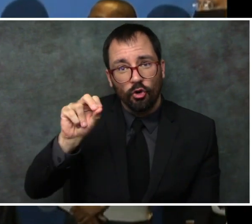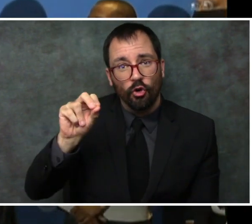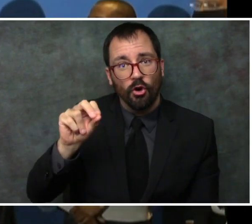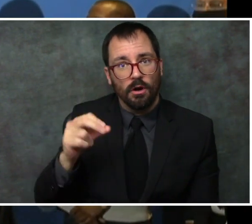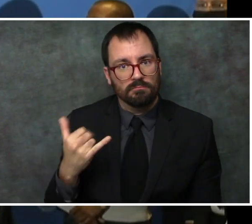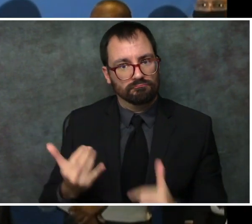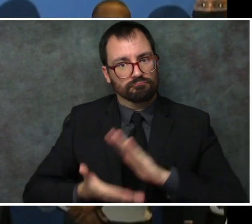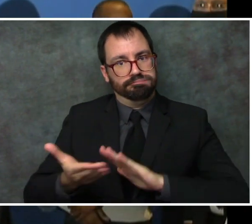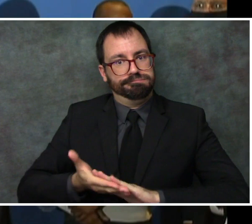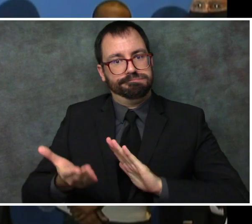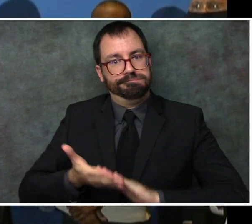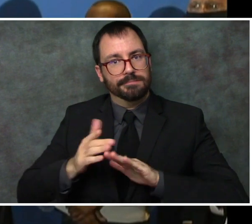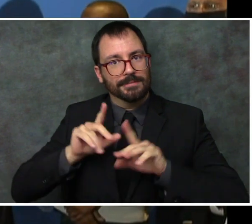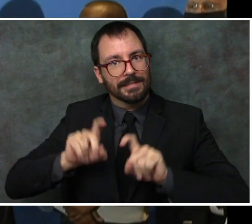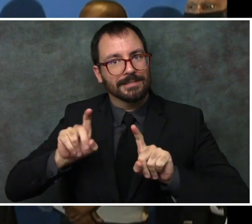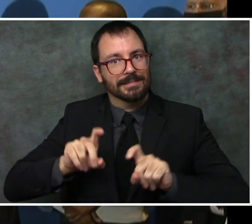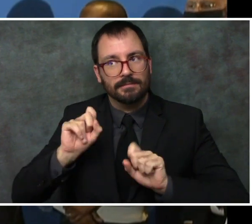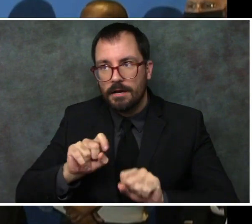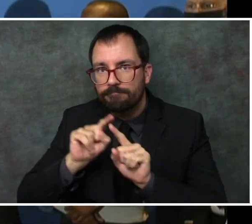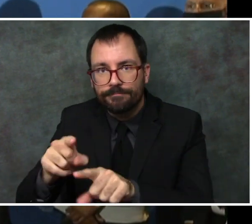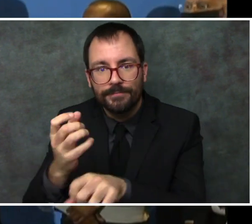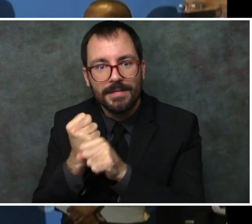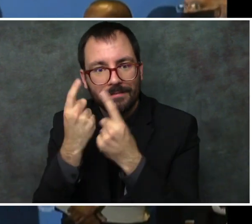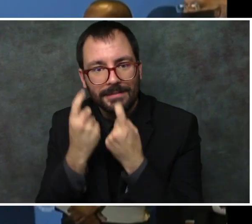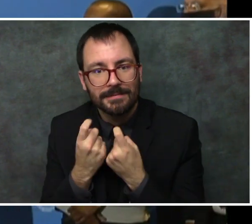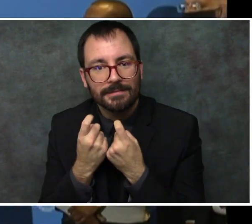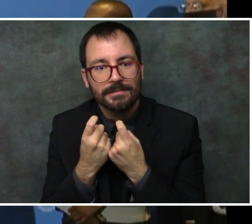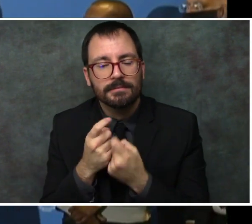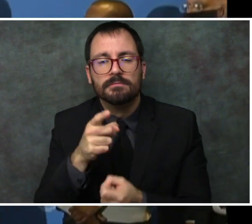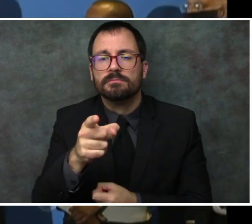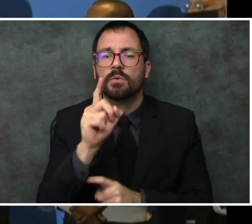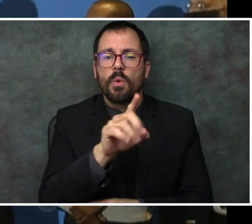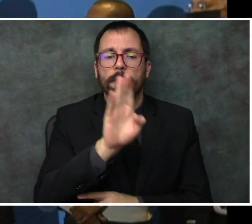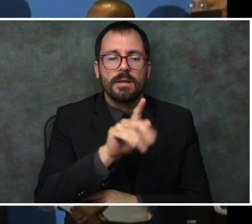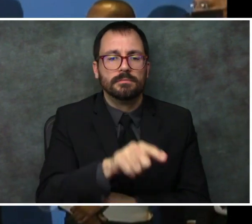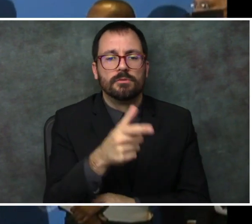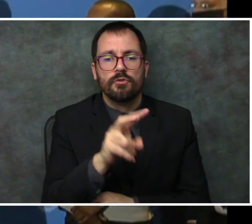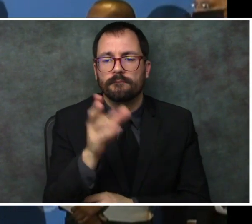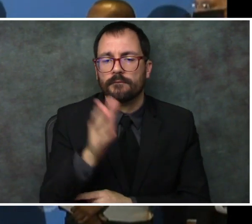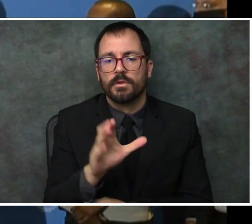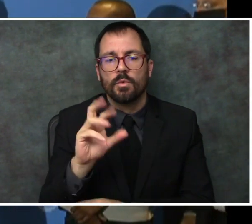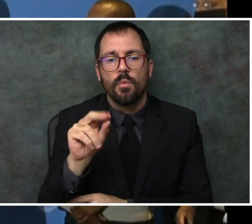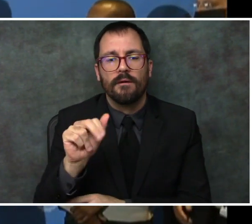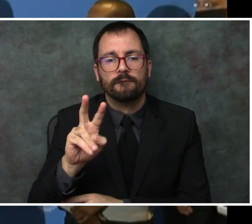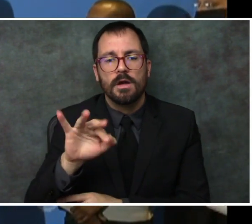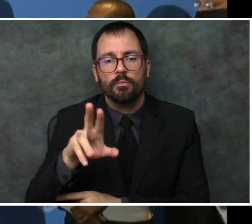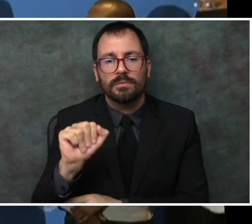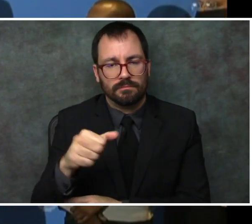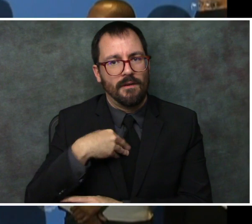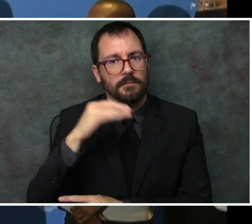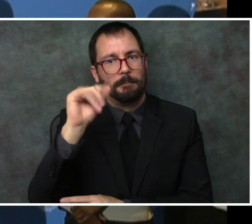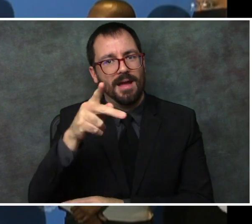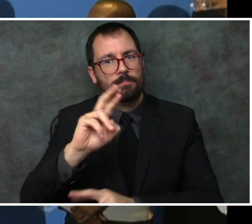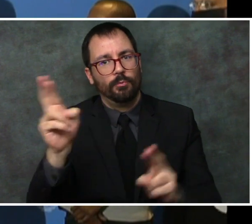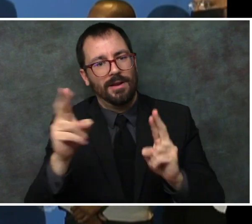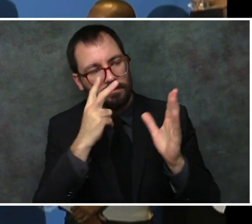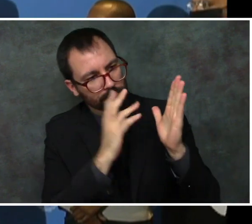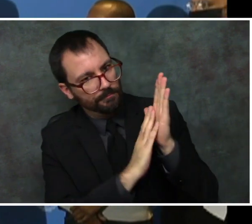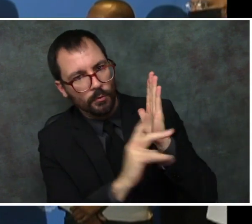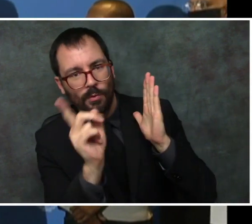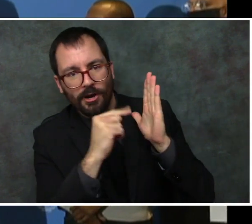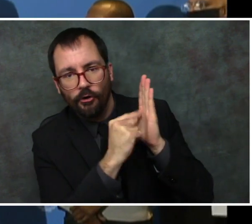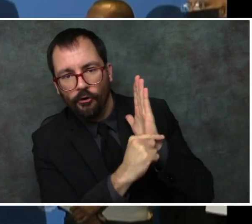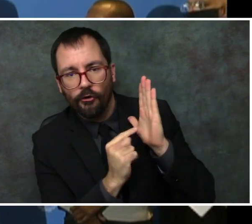boston.gov/coronavirus, we have a map there. If you have an iPhone and you just, on your map app, just punch in coronavirus testing, and the